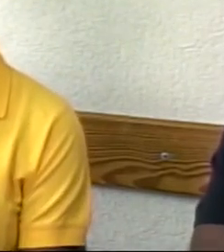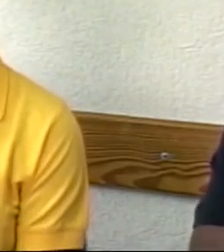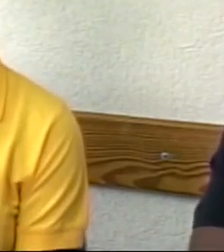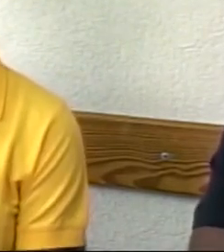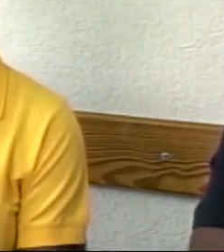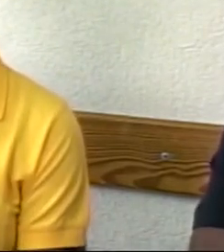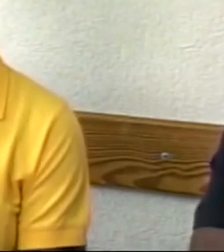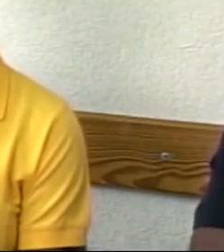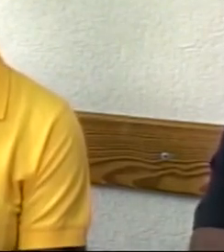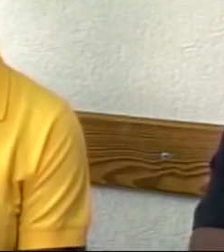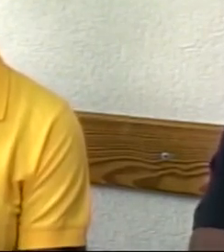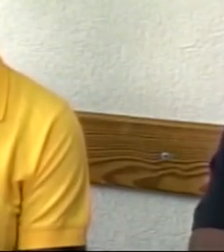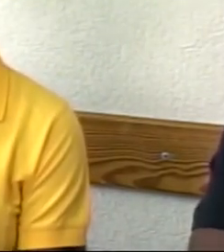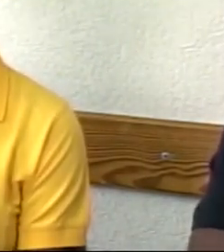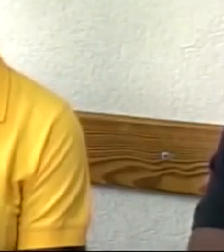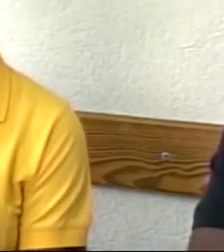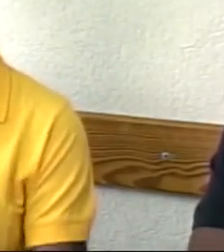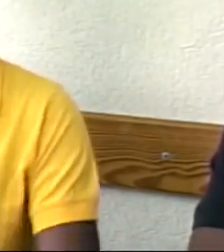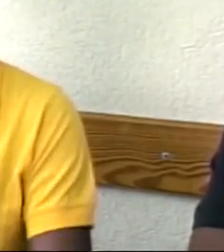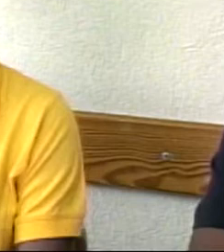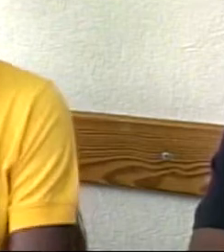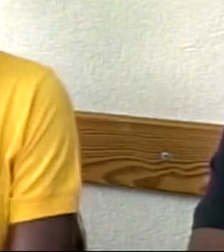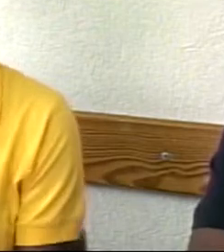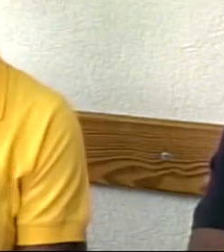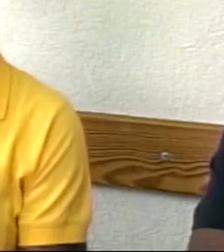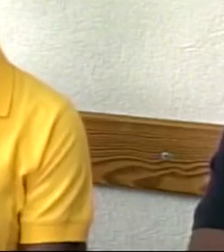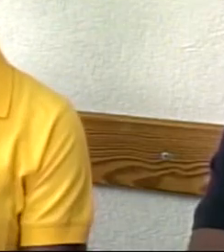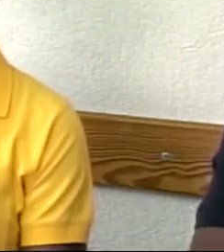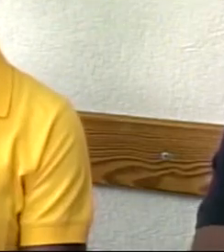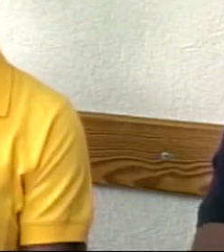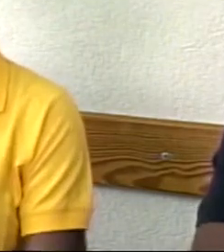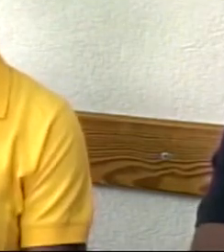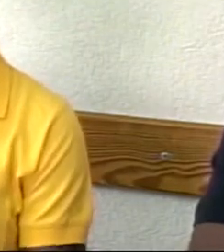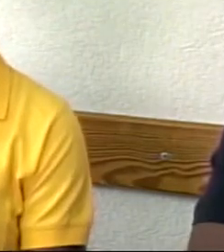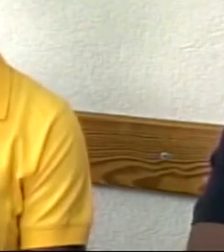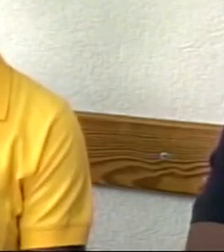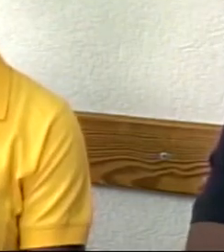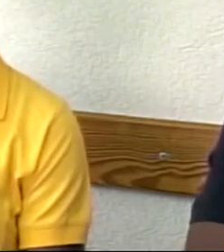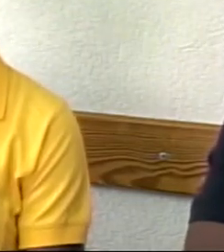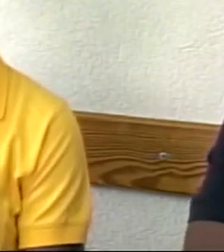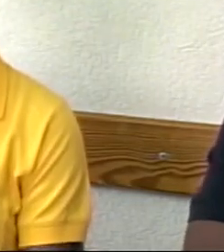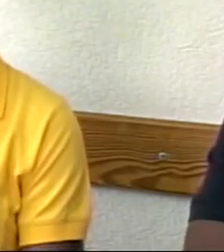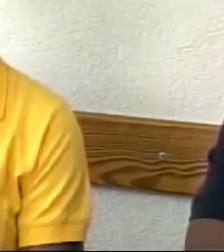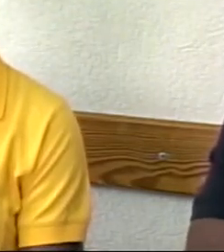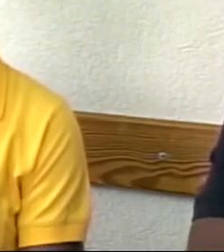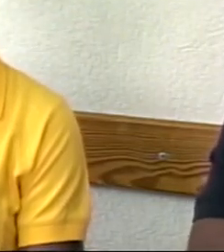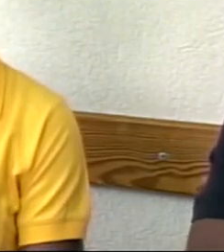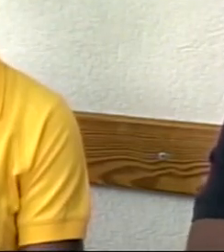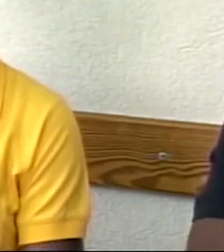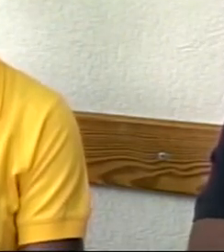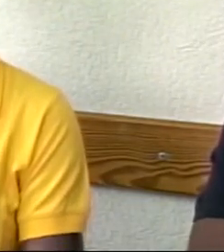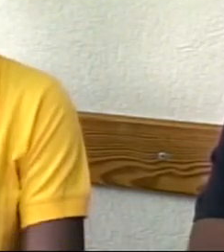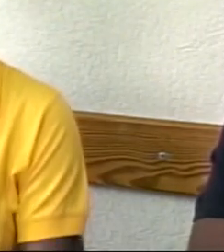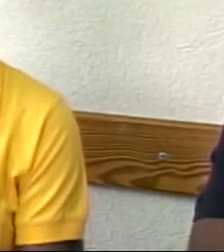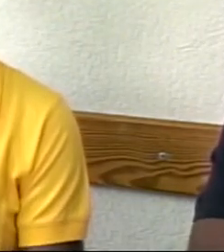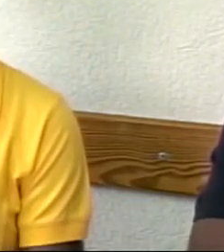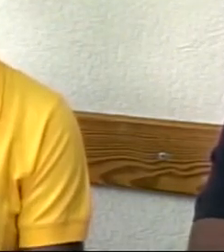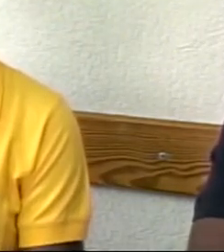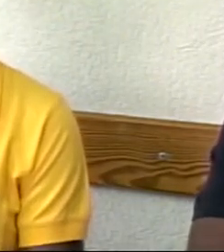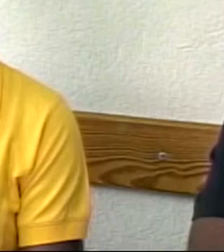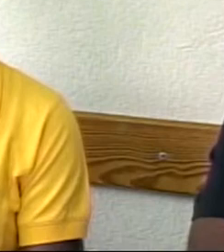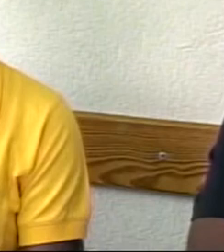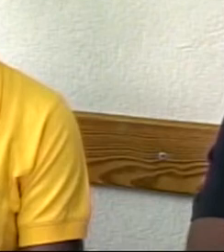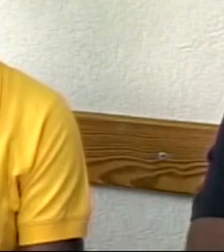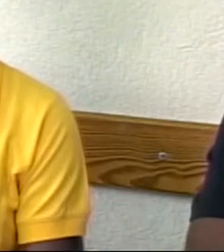as well as sporting endeavors. Also, I would like to serve as a role model and prime example for all those young ladies out there who